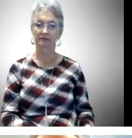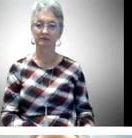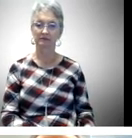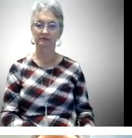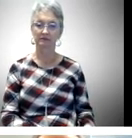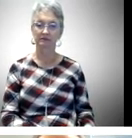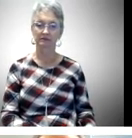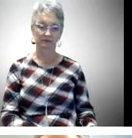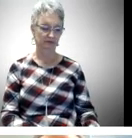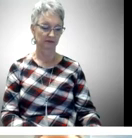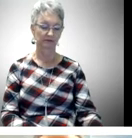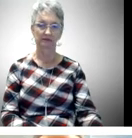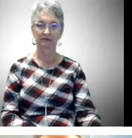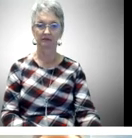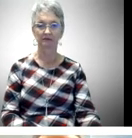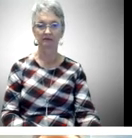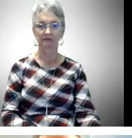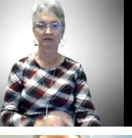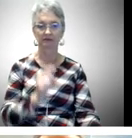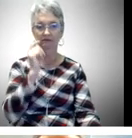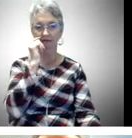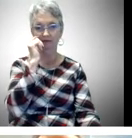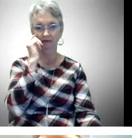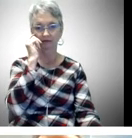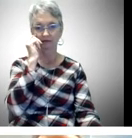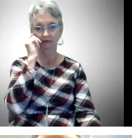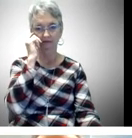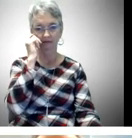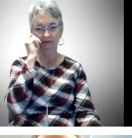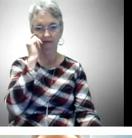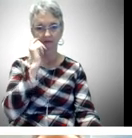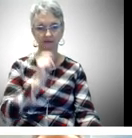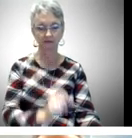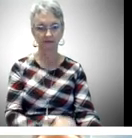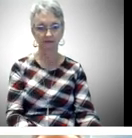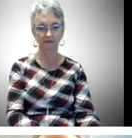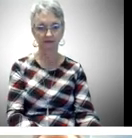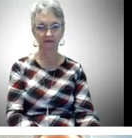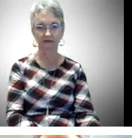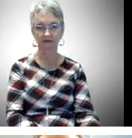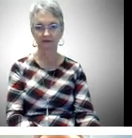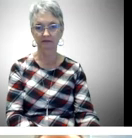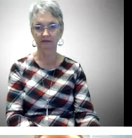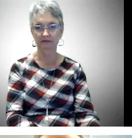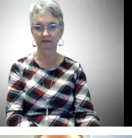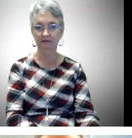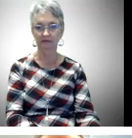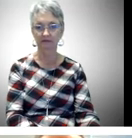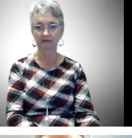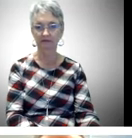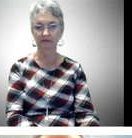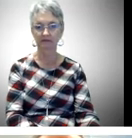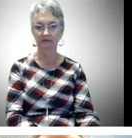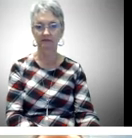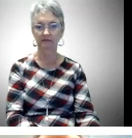sign it. And the disciplinary rules warn against that the disclosure has